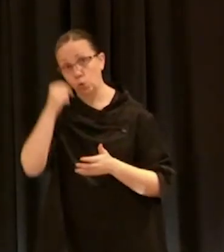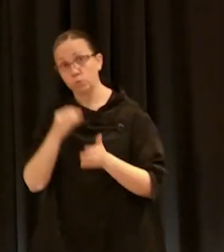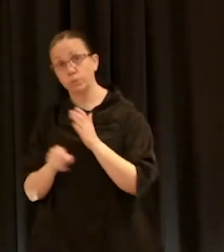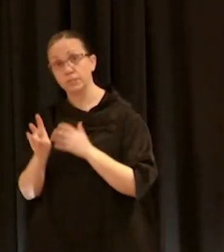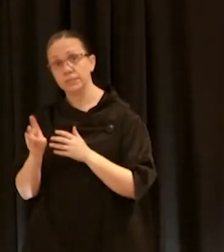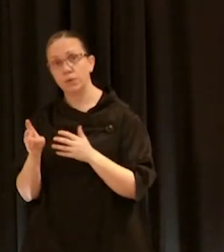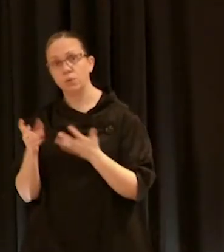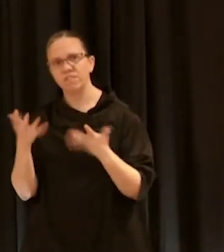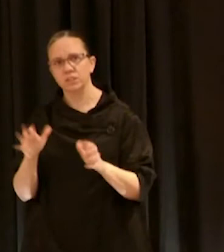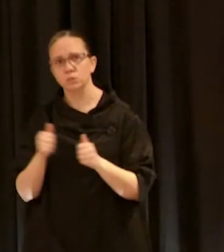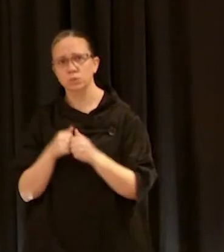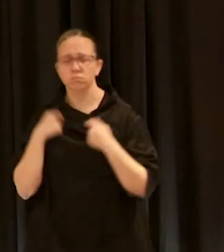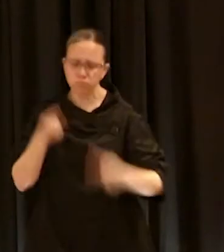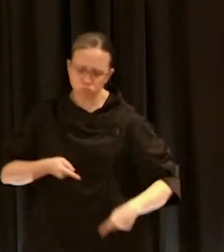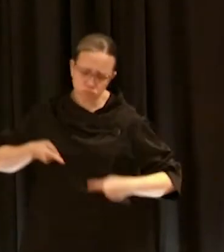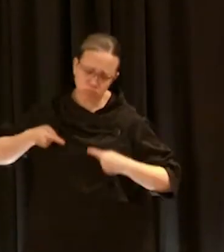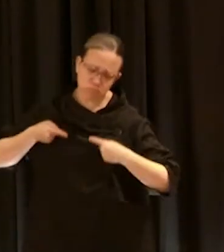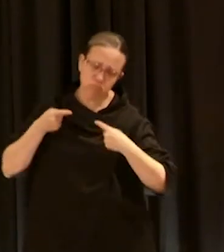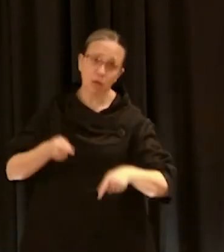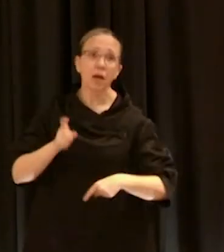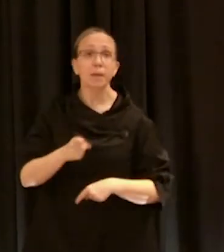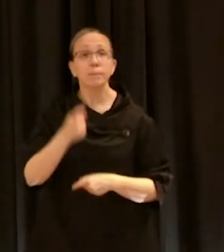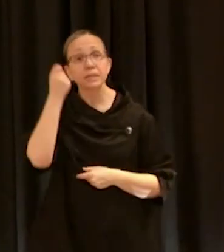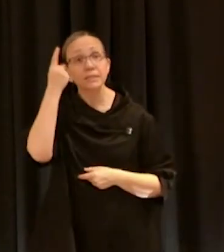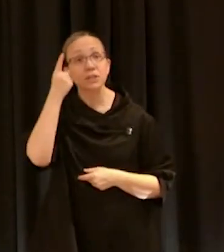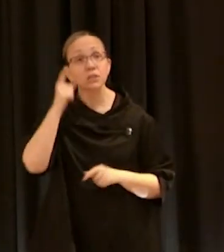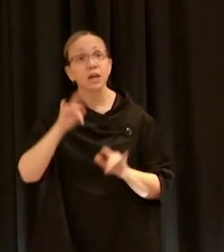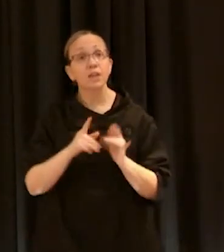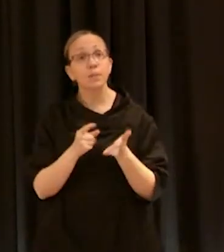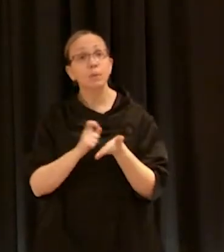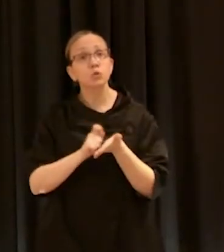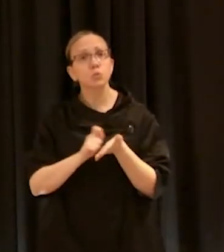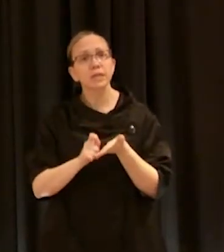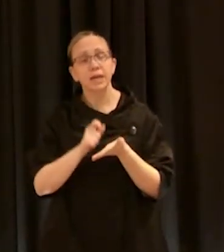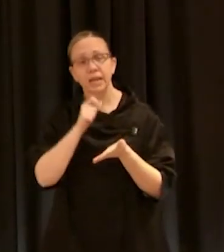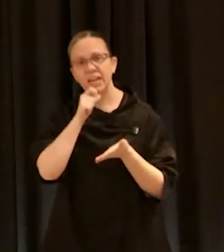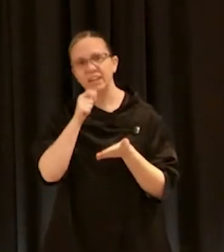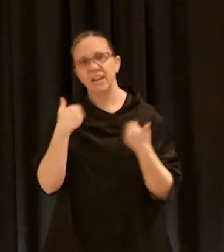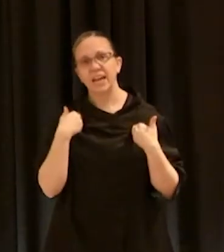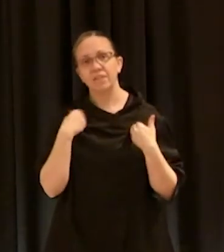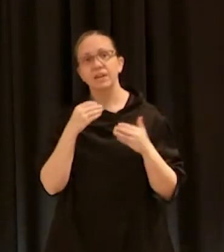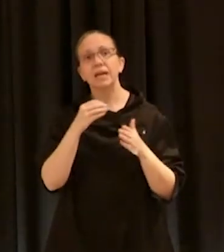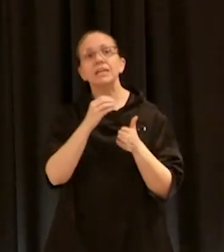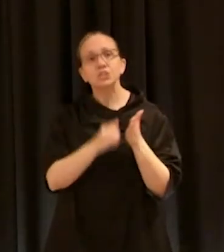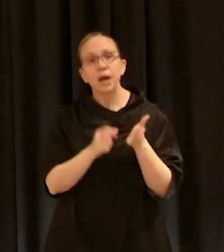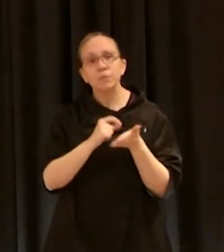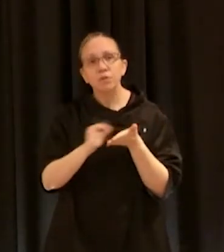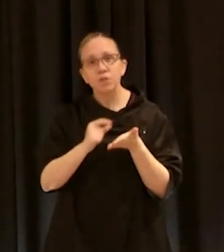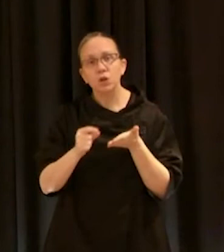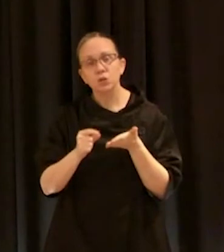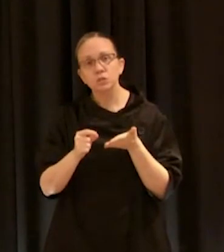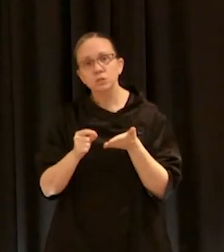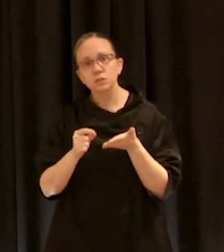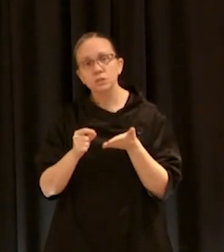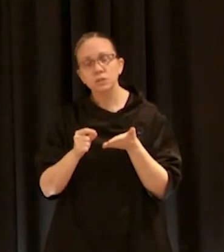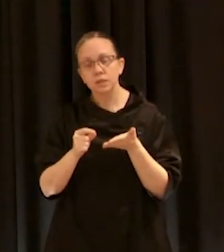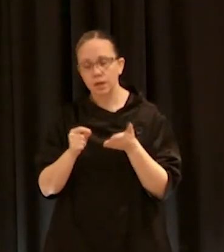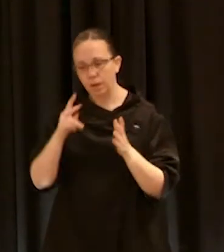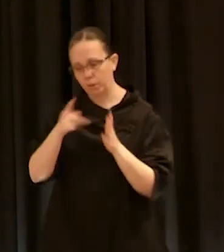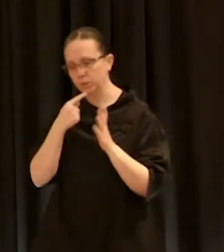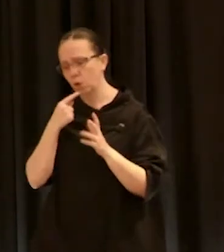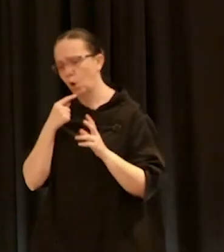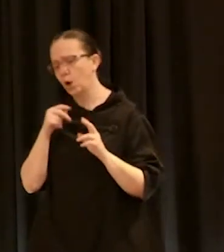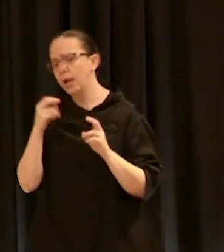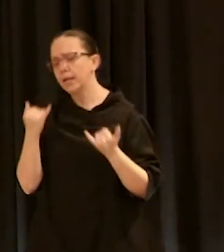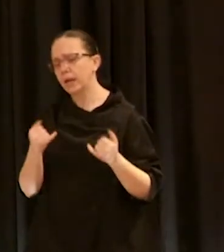ended with this big struggle going on. And you got to understand, when the Bible was being written, it didn't have chapters and verses. Paul didn't say, now I'm going to change the subject and I'm